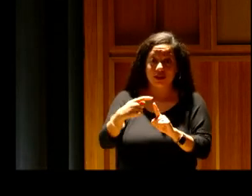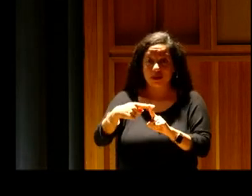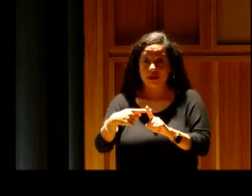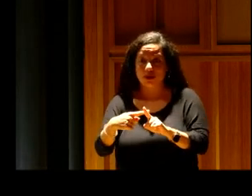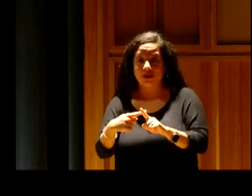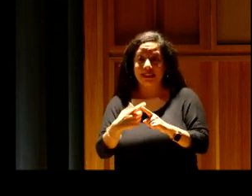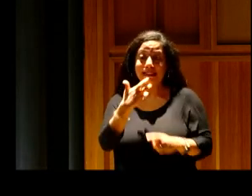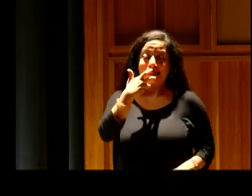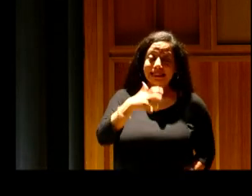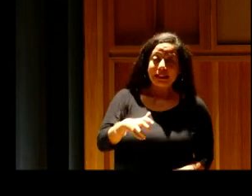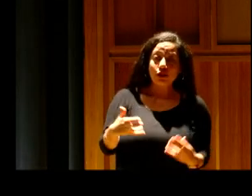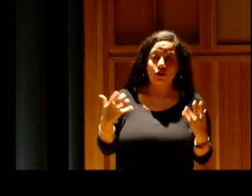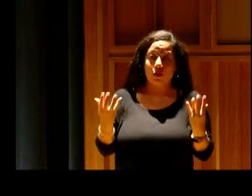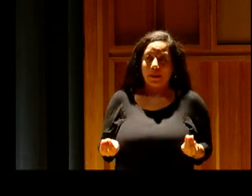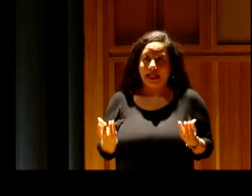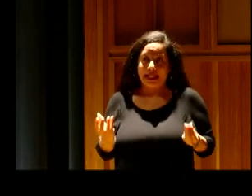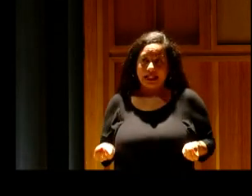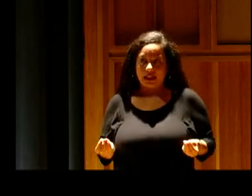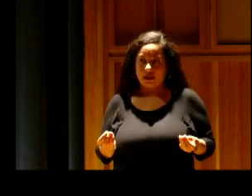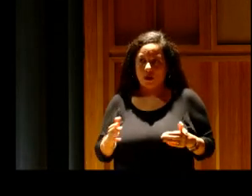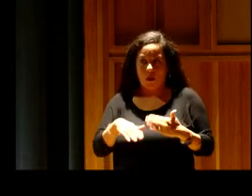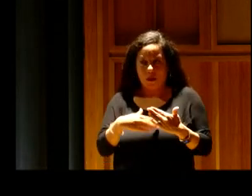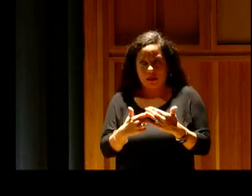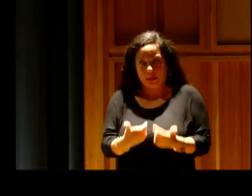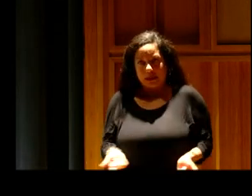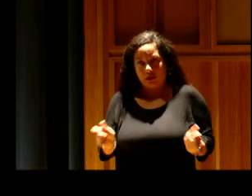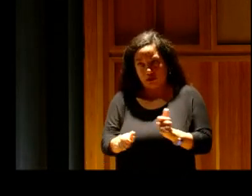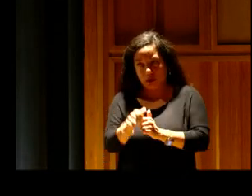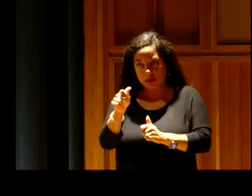humidity, all posing major threats.